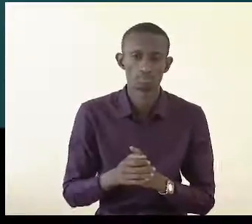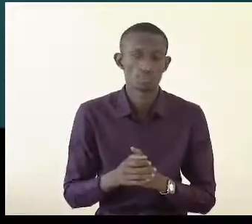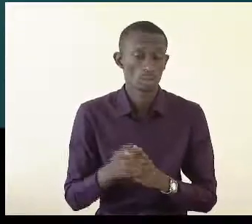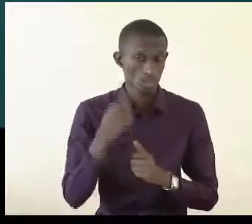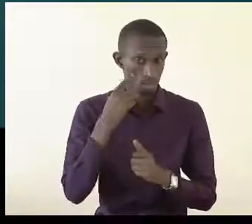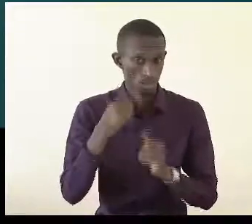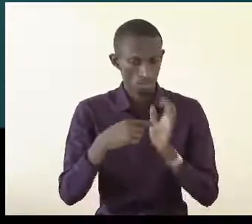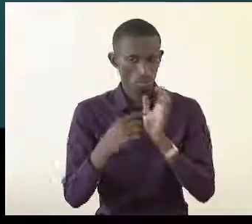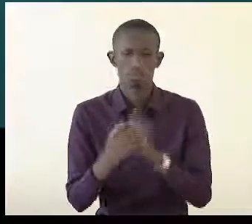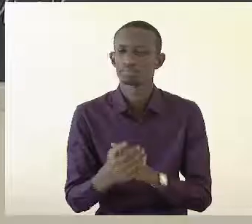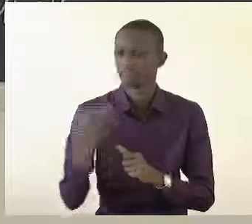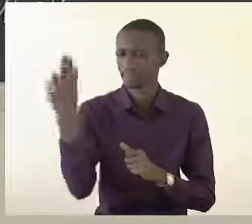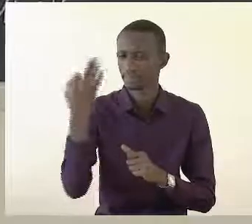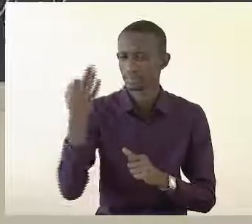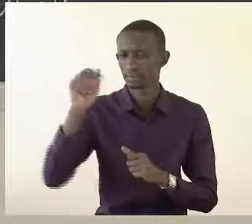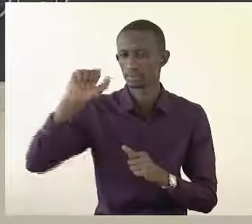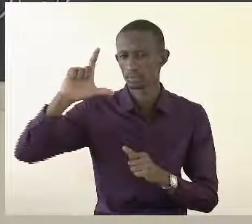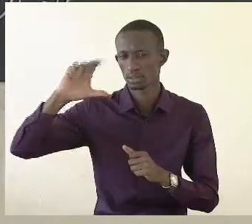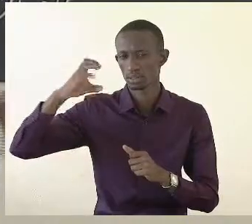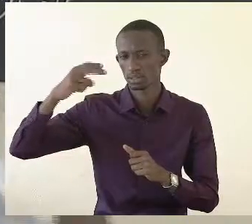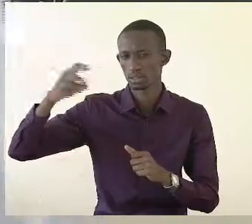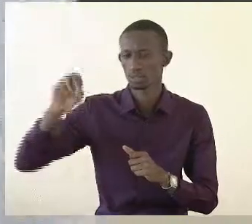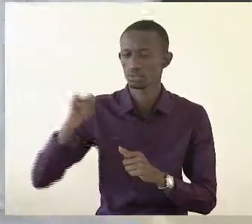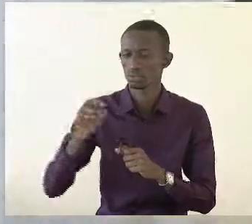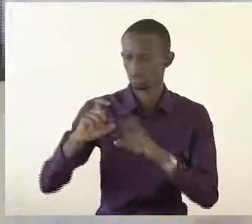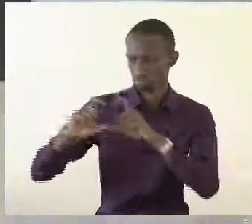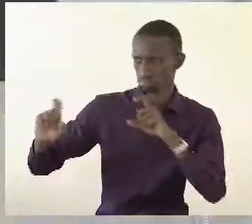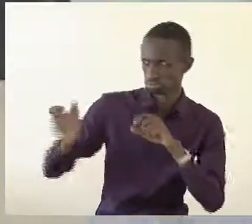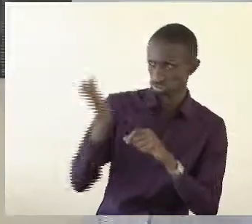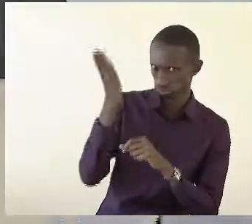we have 3 alcohols with this molecular formula.